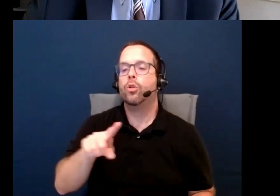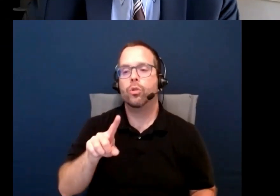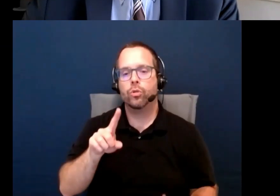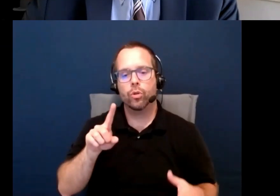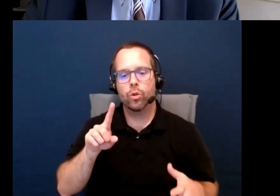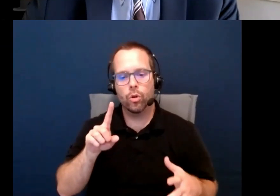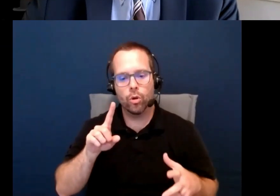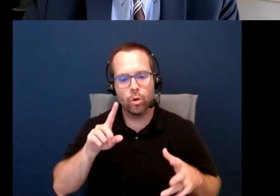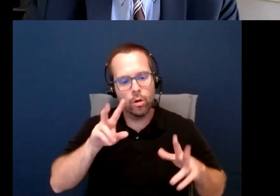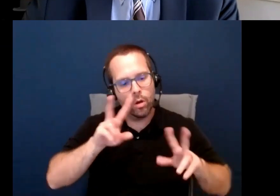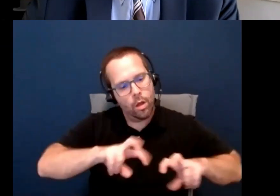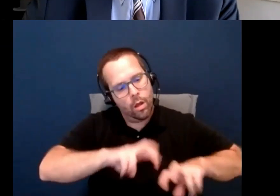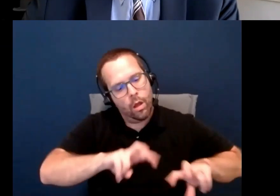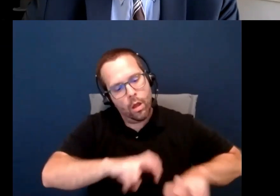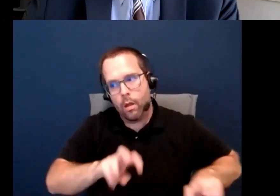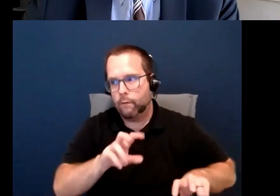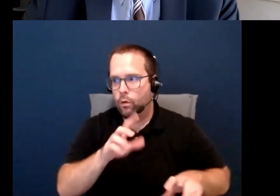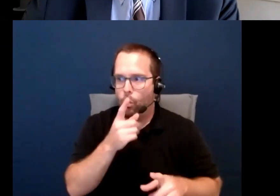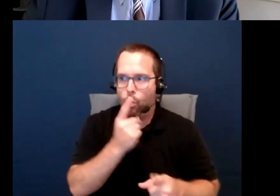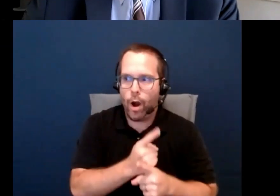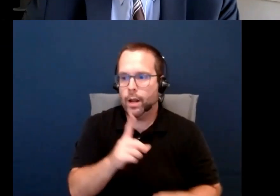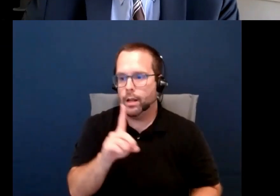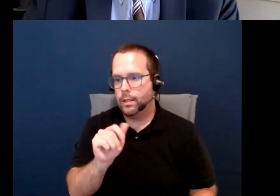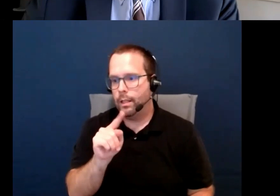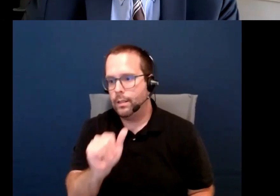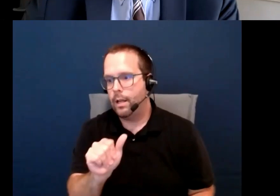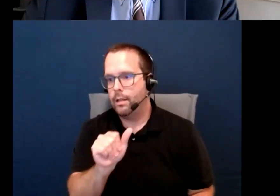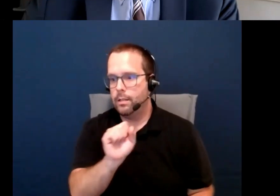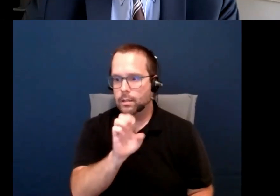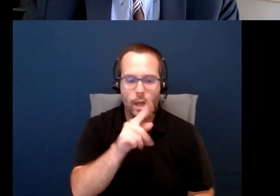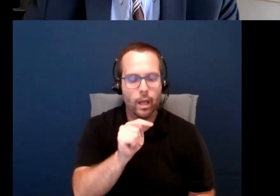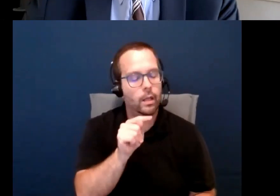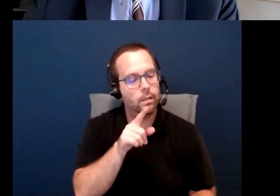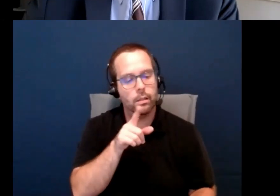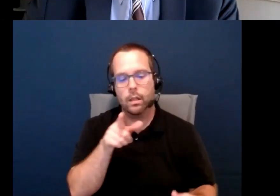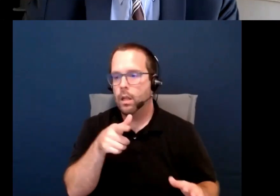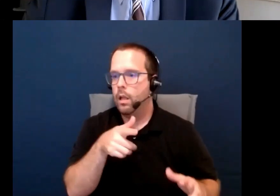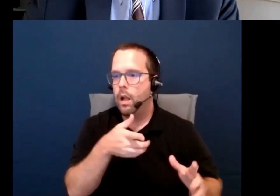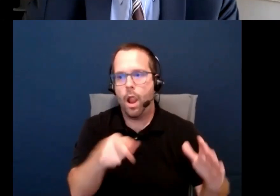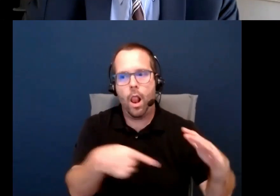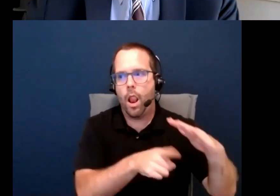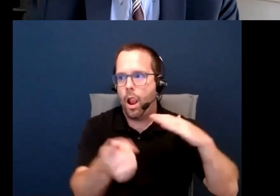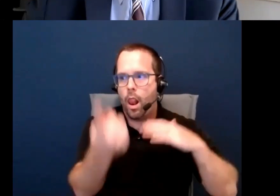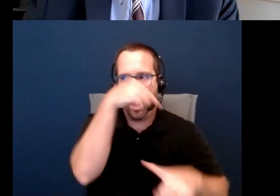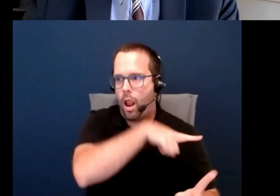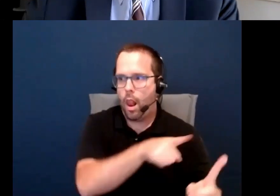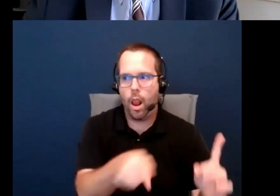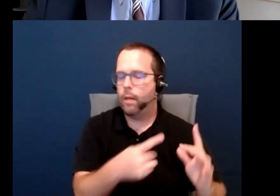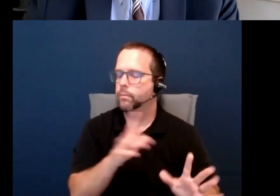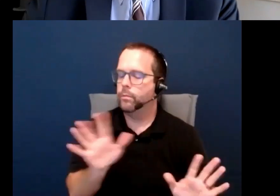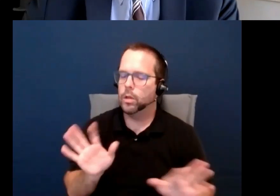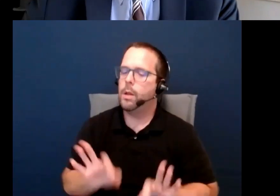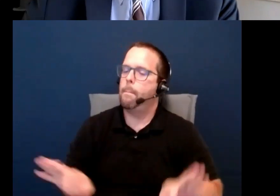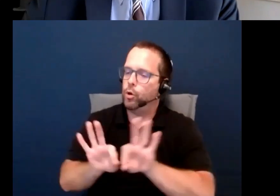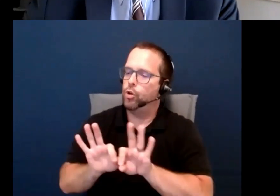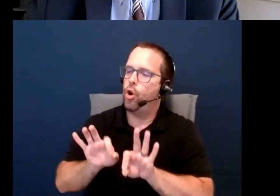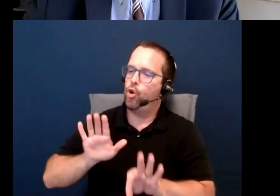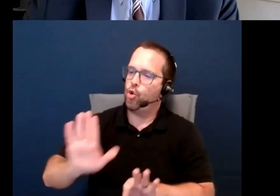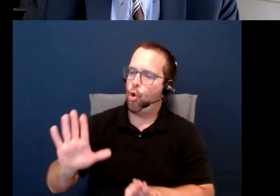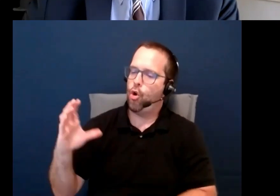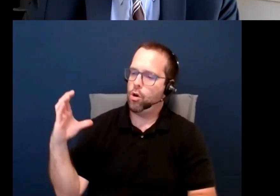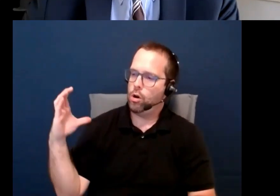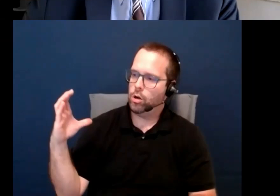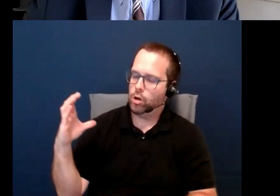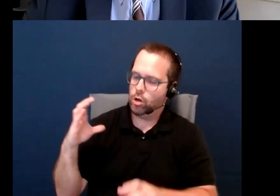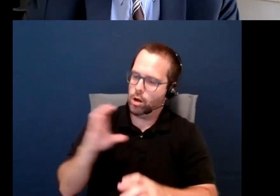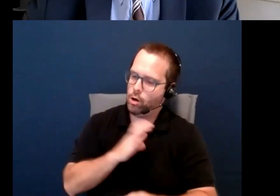for some problem. So you'll want to have enough confidence by virtue of your communication with your advisor and your committee that this